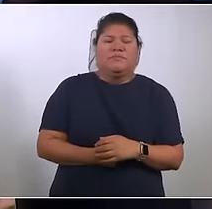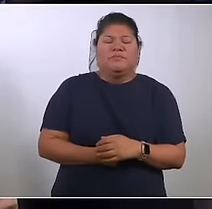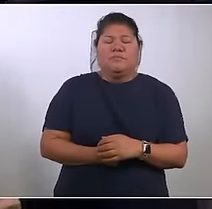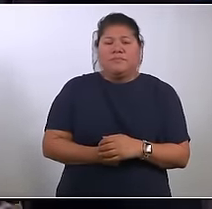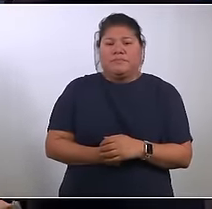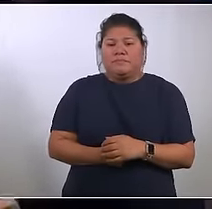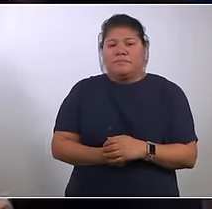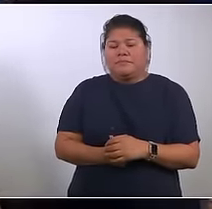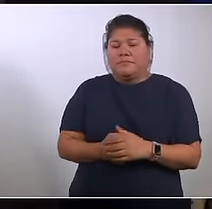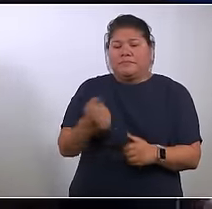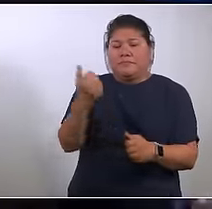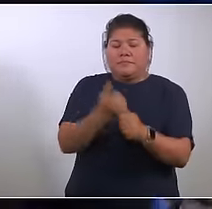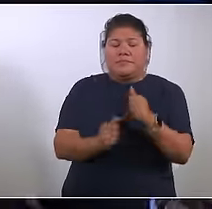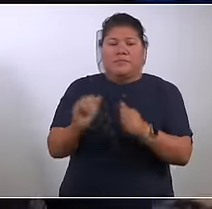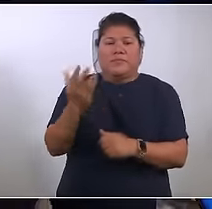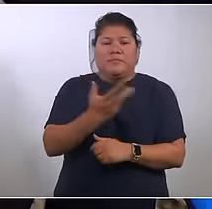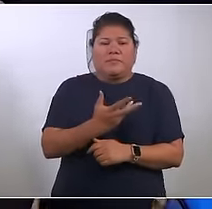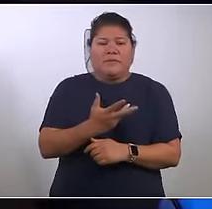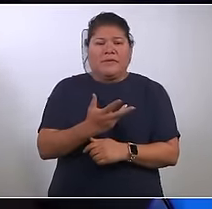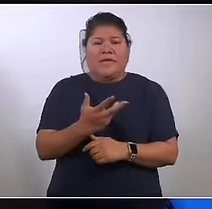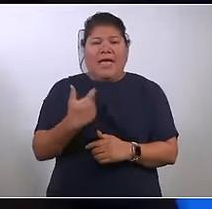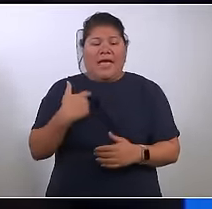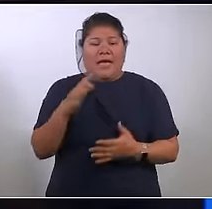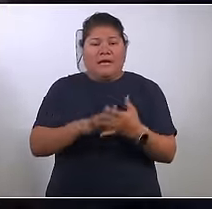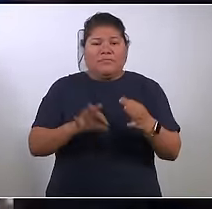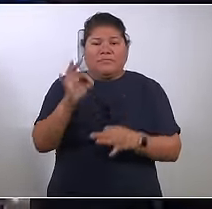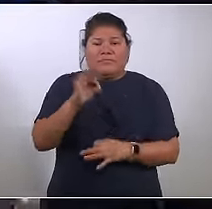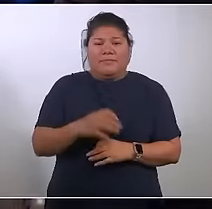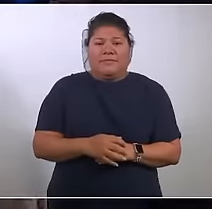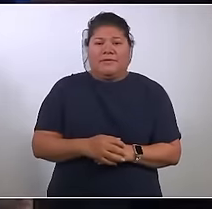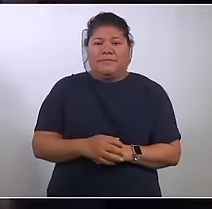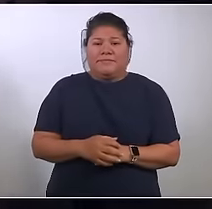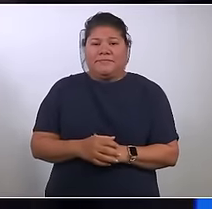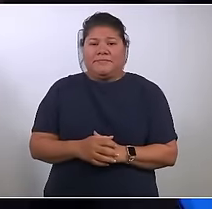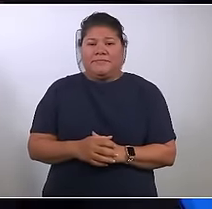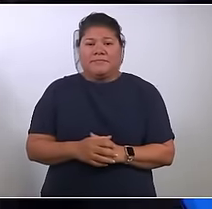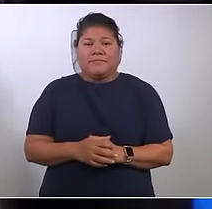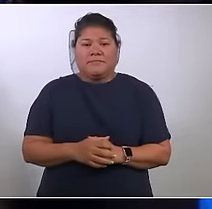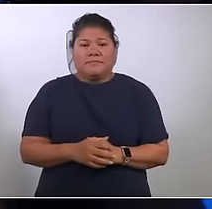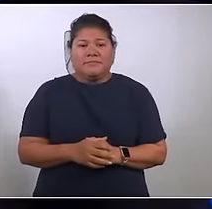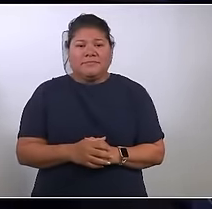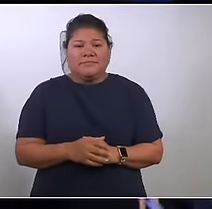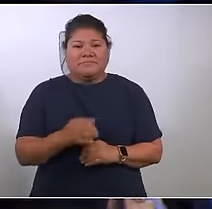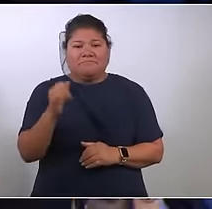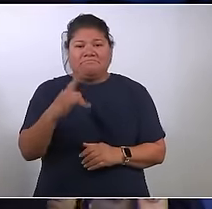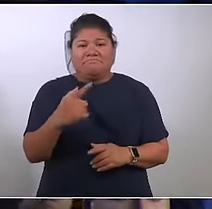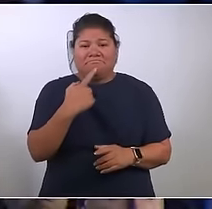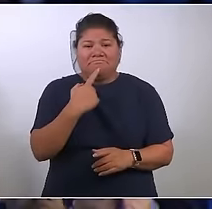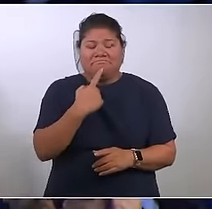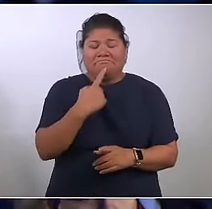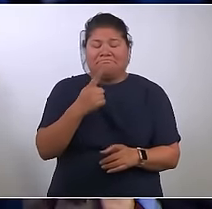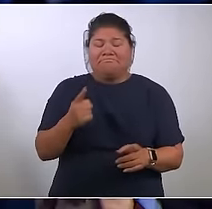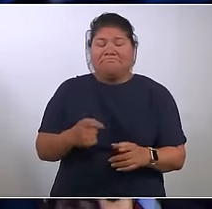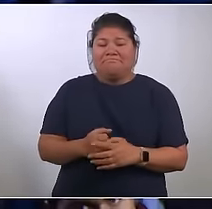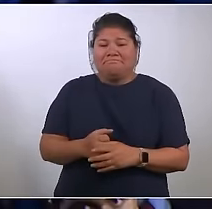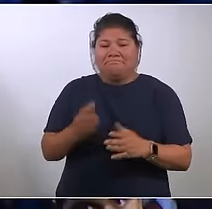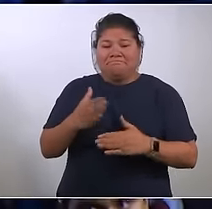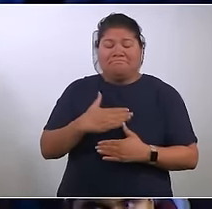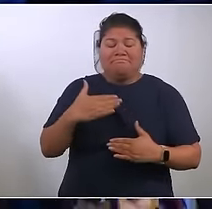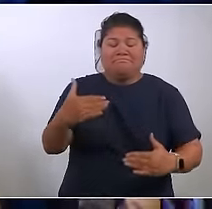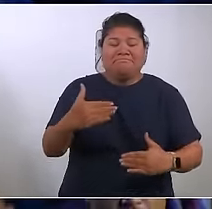los perdidos. To every one of us that have the Holy Spirit. Todos los que tenemos el Espíritu Santo. Here's what God is saying. Eso es lo que Dios dice.